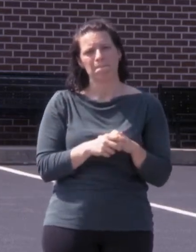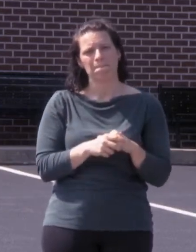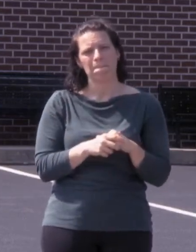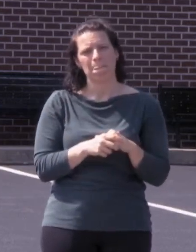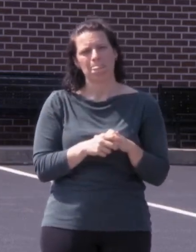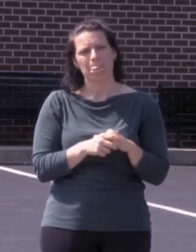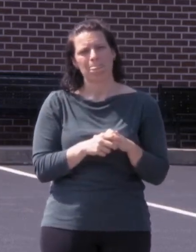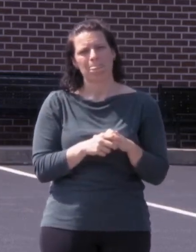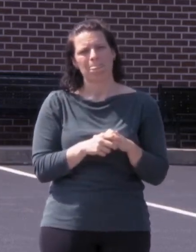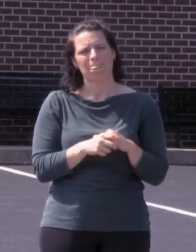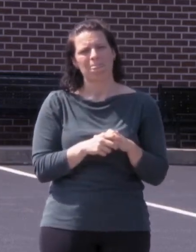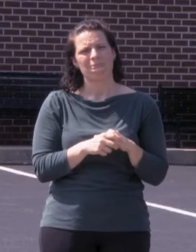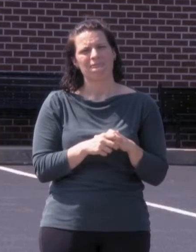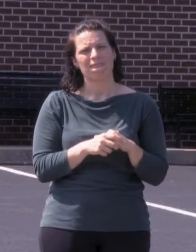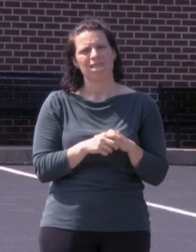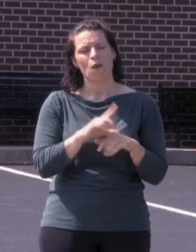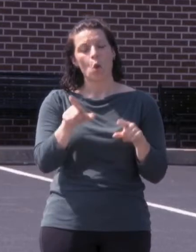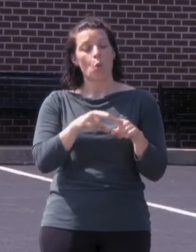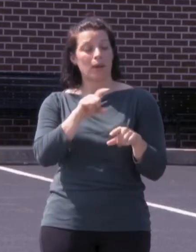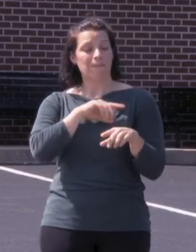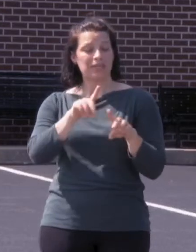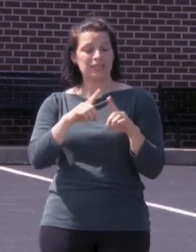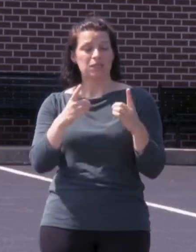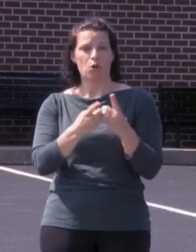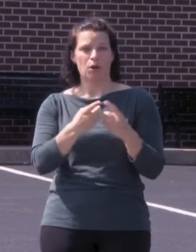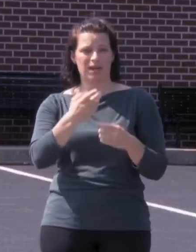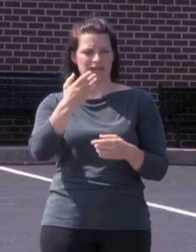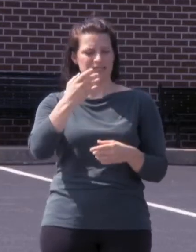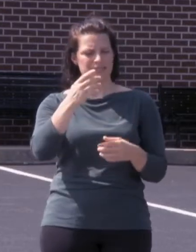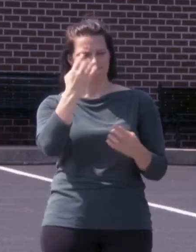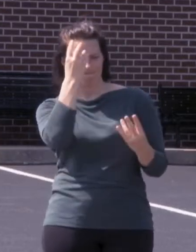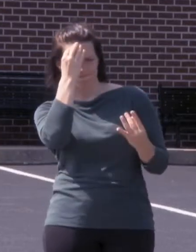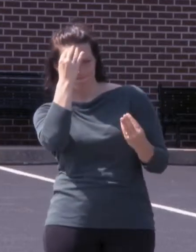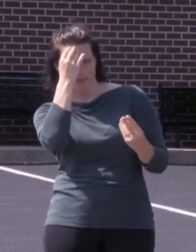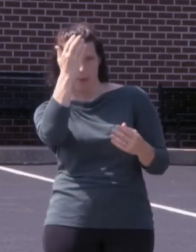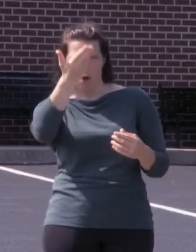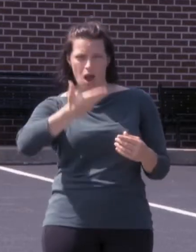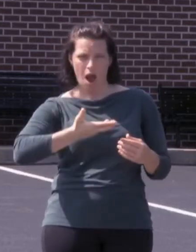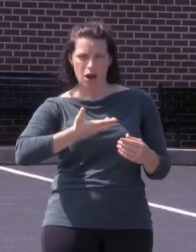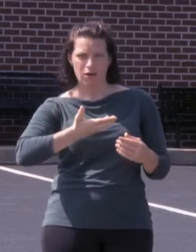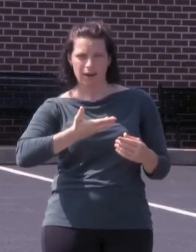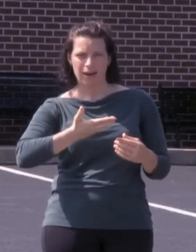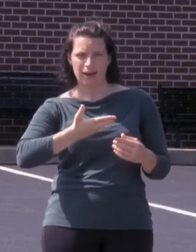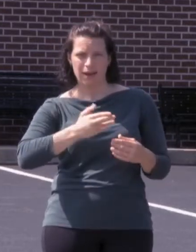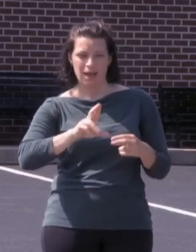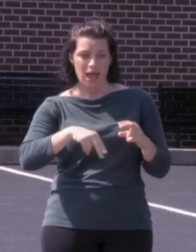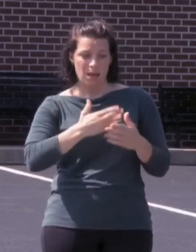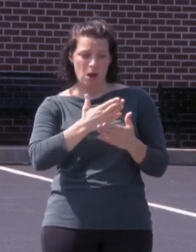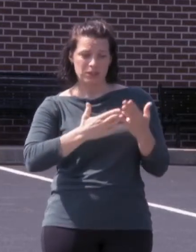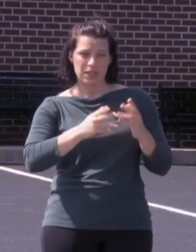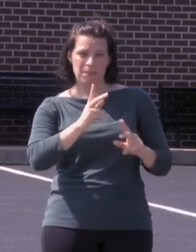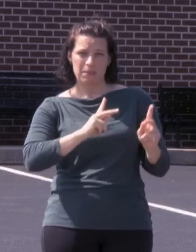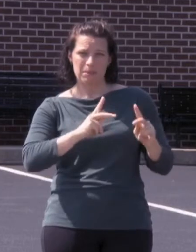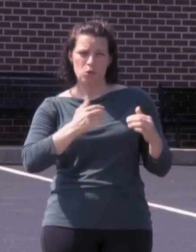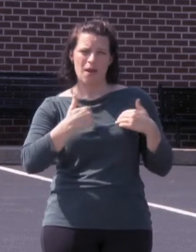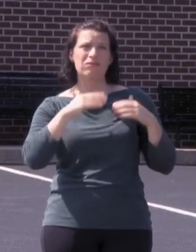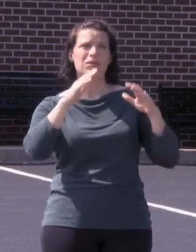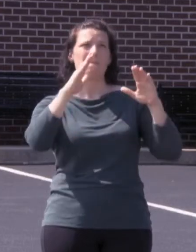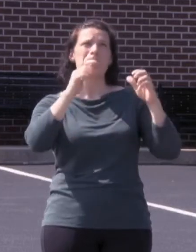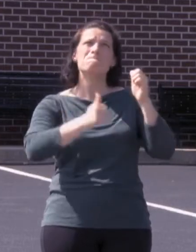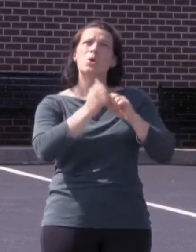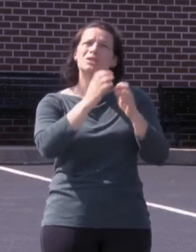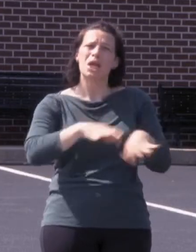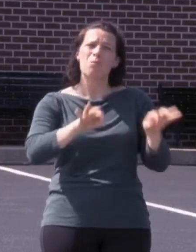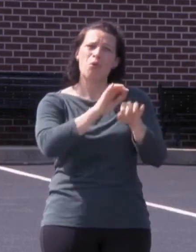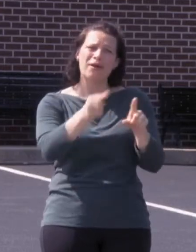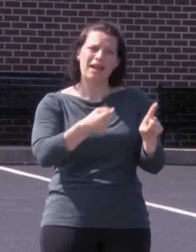And when a police department is making hiring decisions about some of the personnel who have the greatest impact